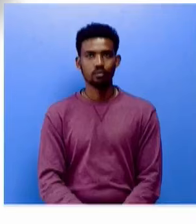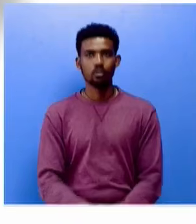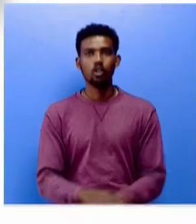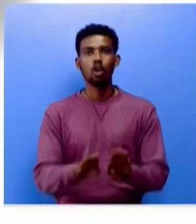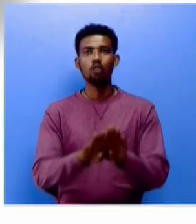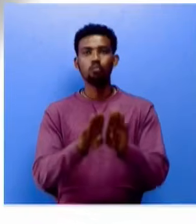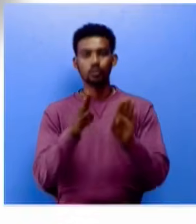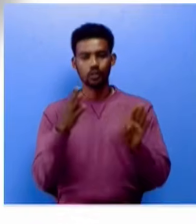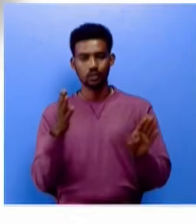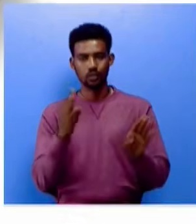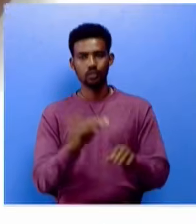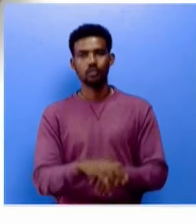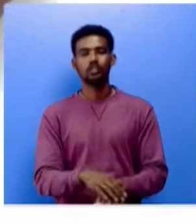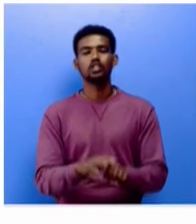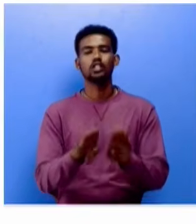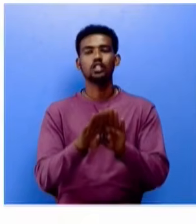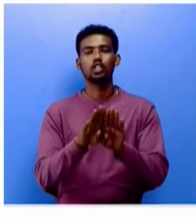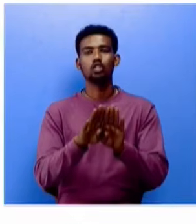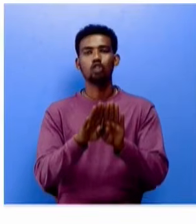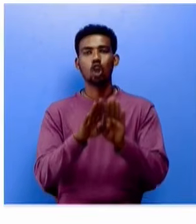open the door.